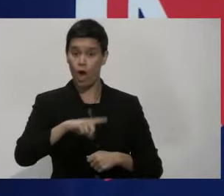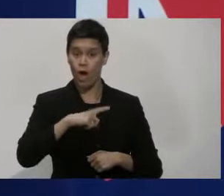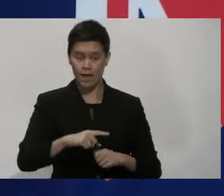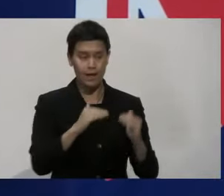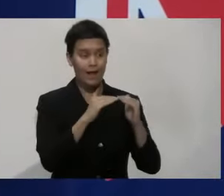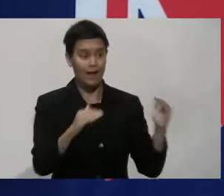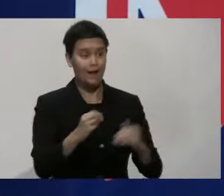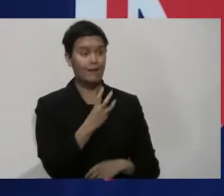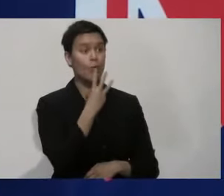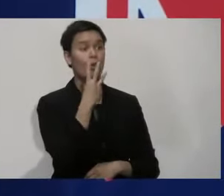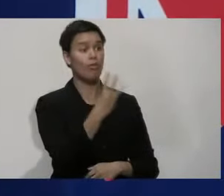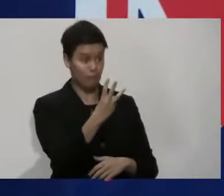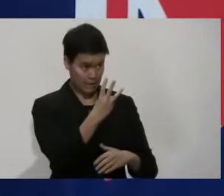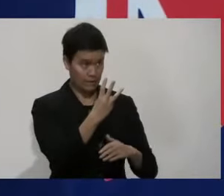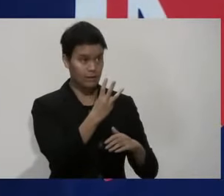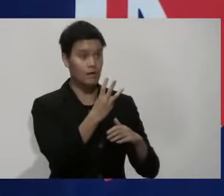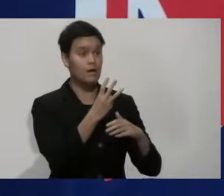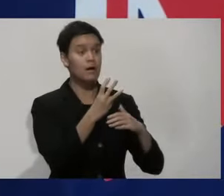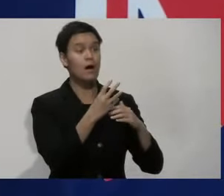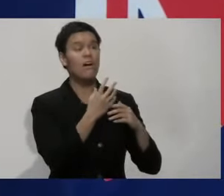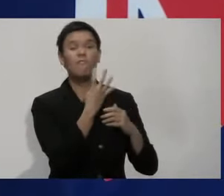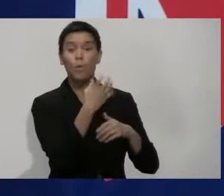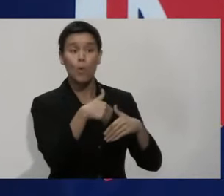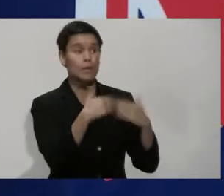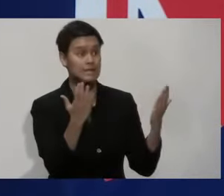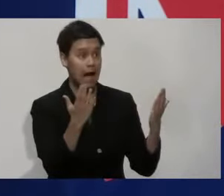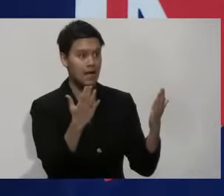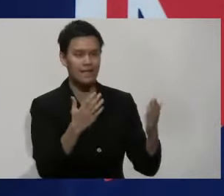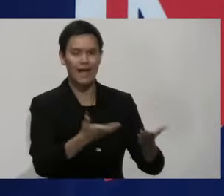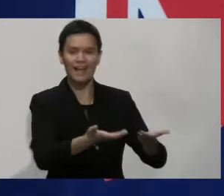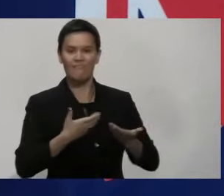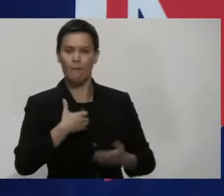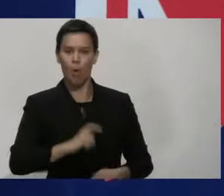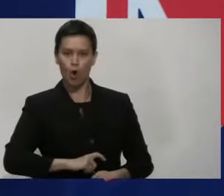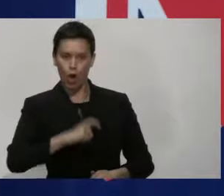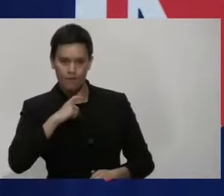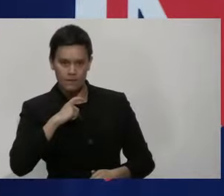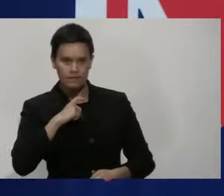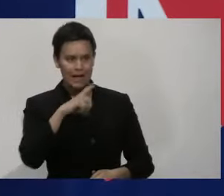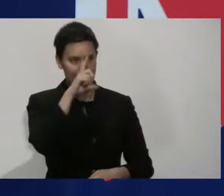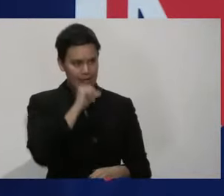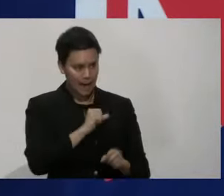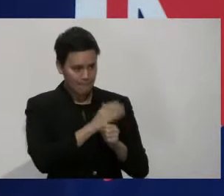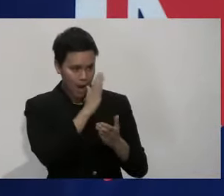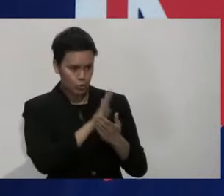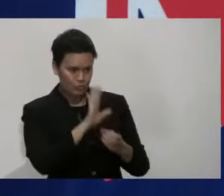down. We want both confidence and certainty for everyone.